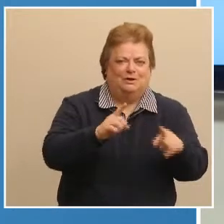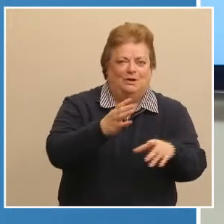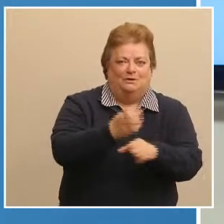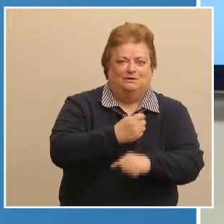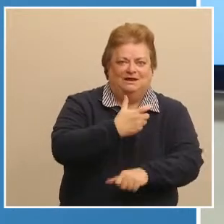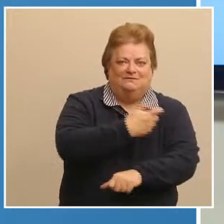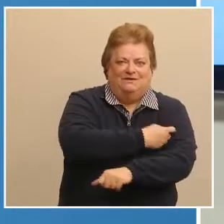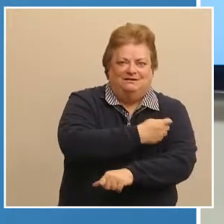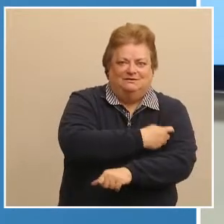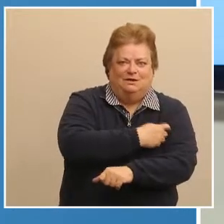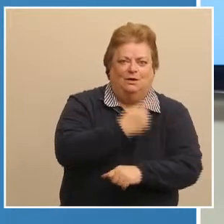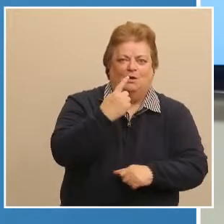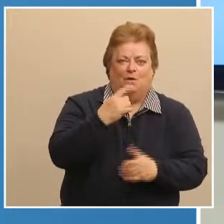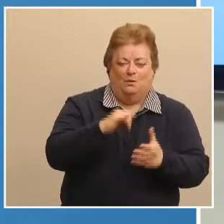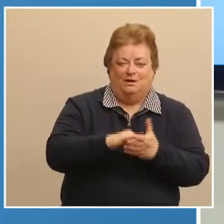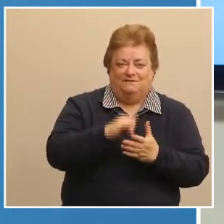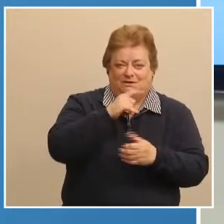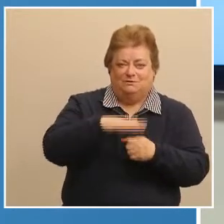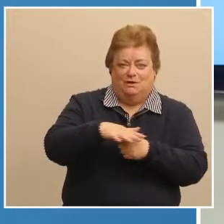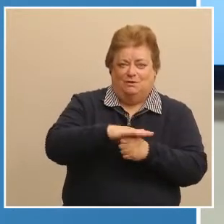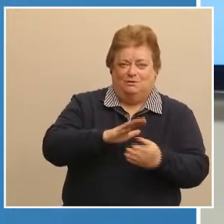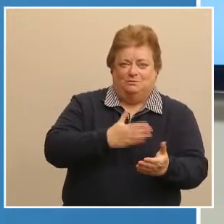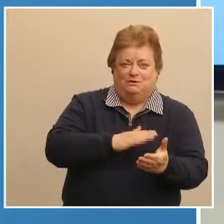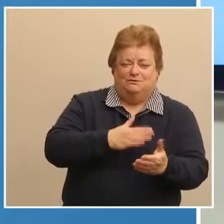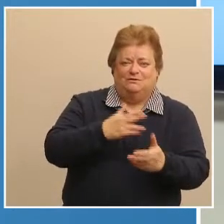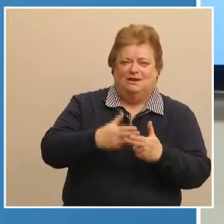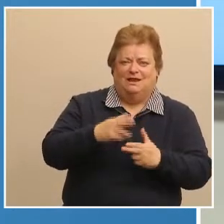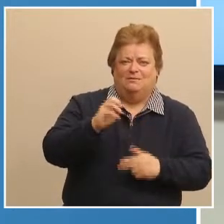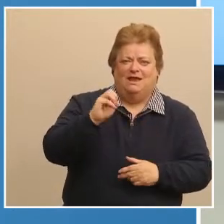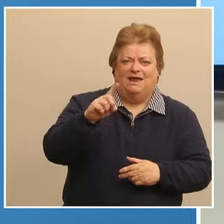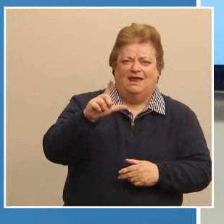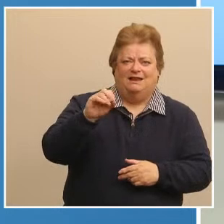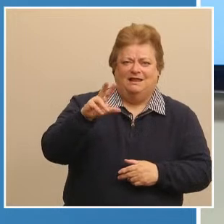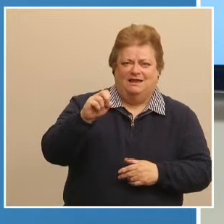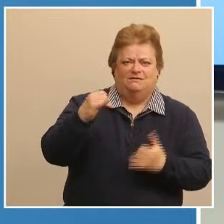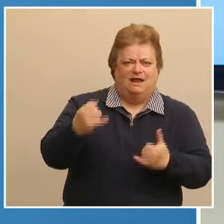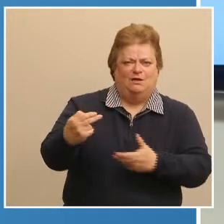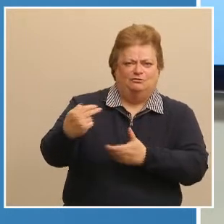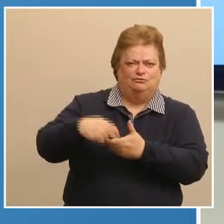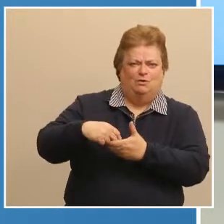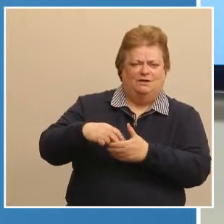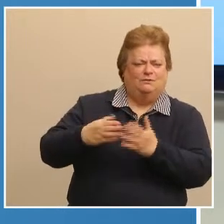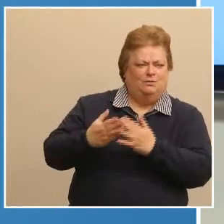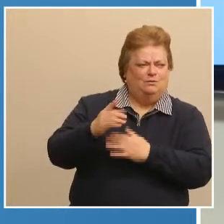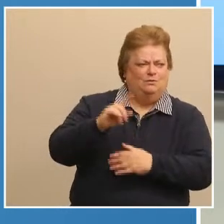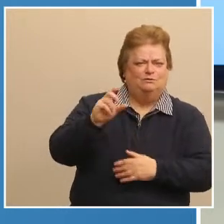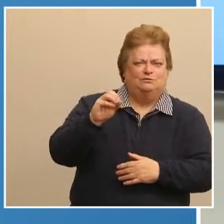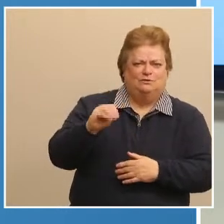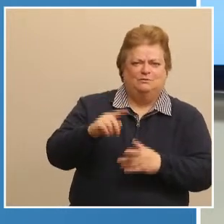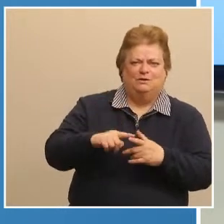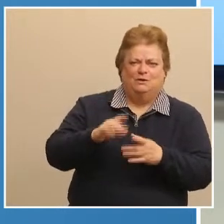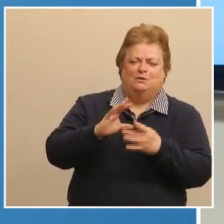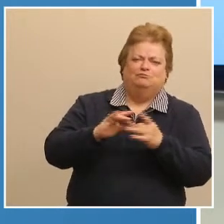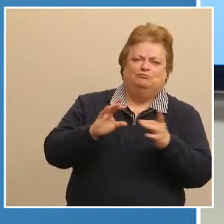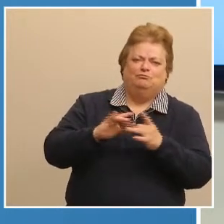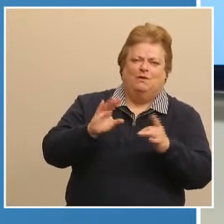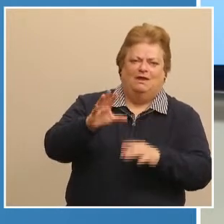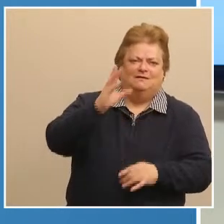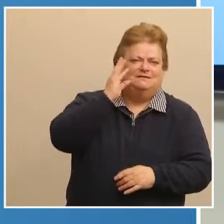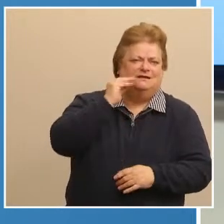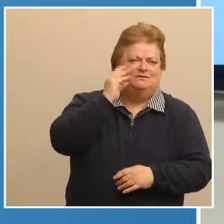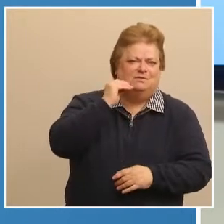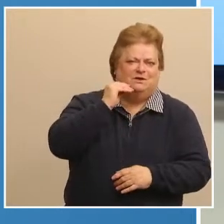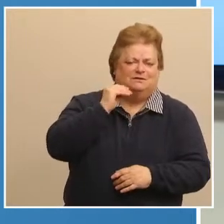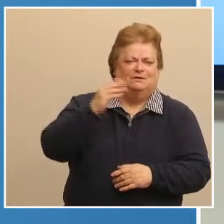One of those was local musician Ed Love, and he joins us now by Zoom to tell us about his